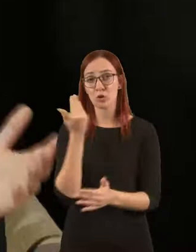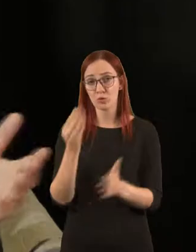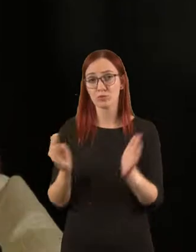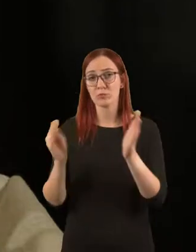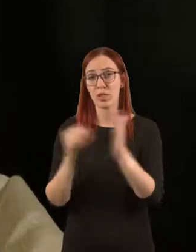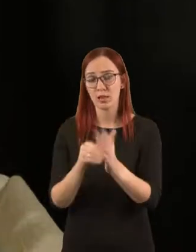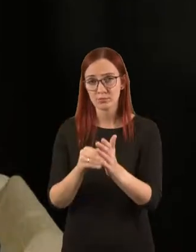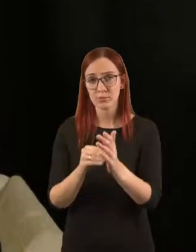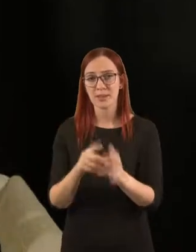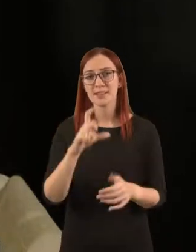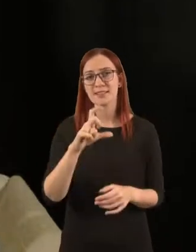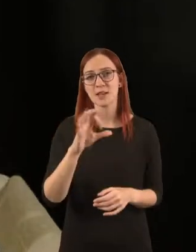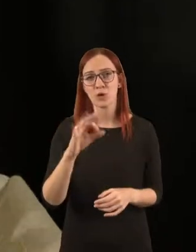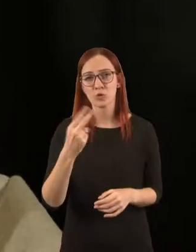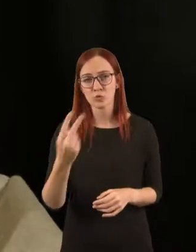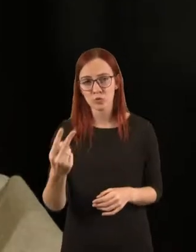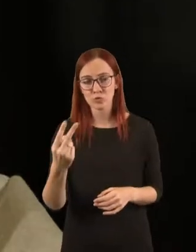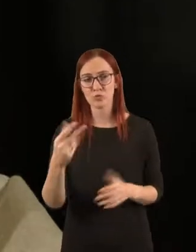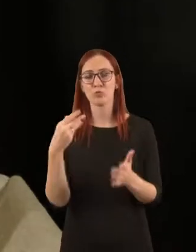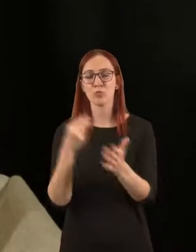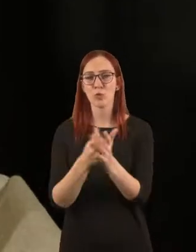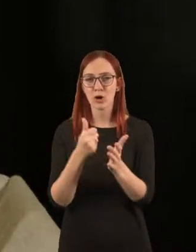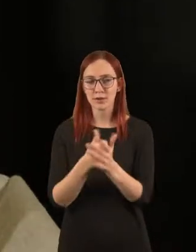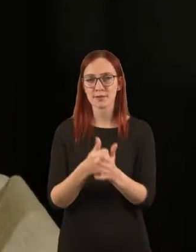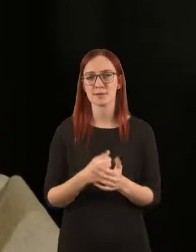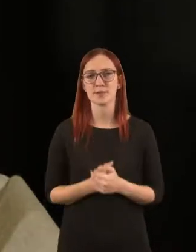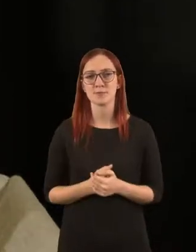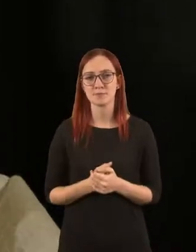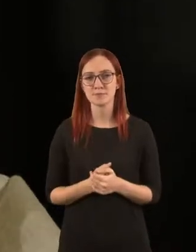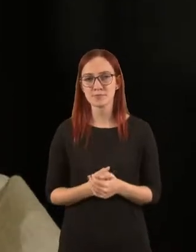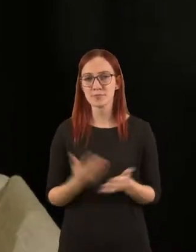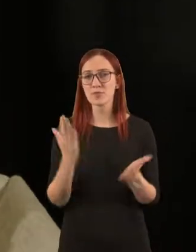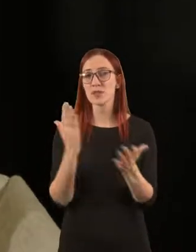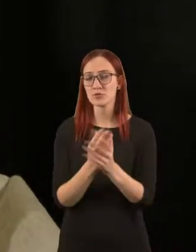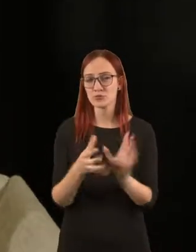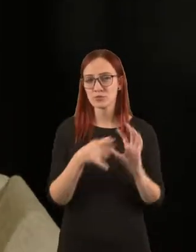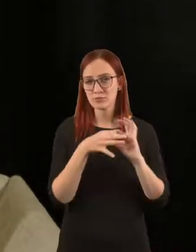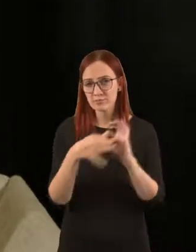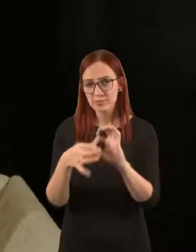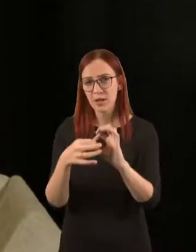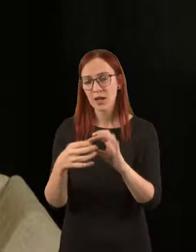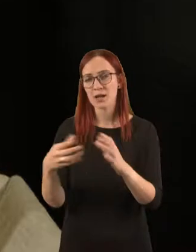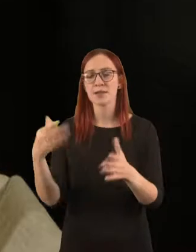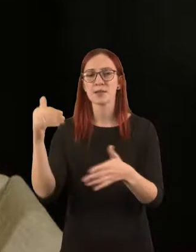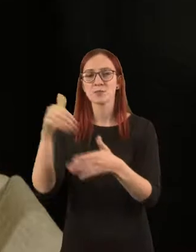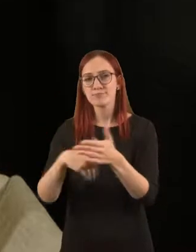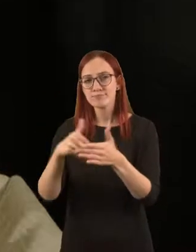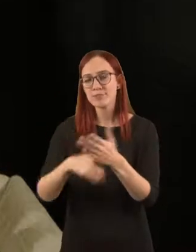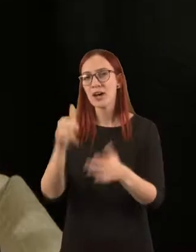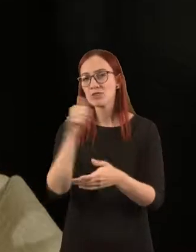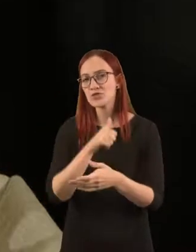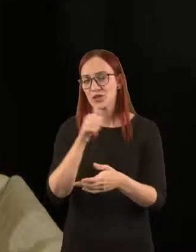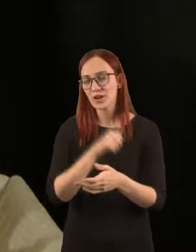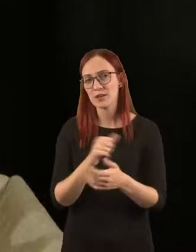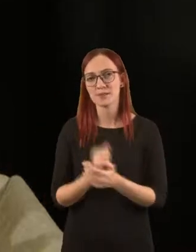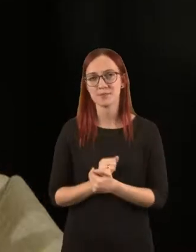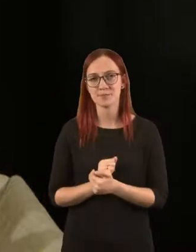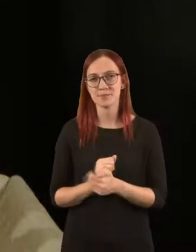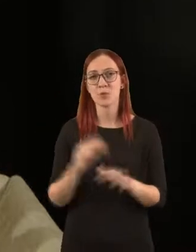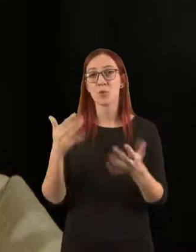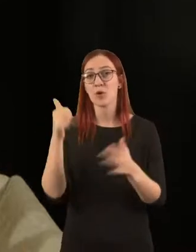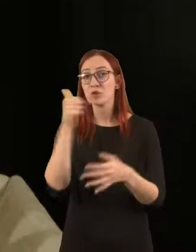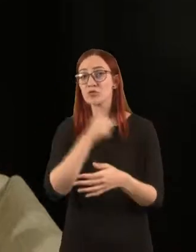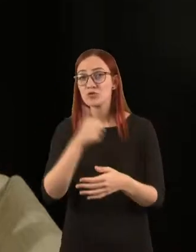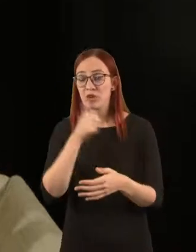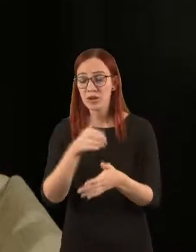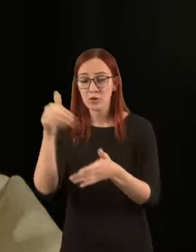Increasing environmental taxes or the introduction of new environmental taxes is related to greening